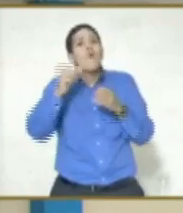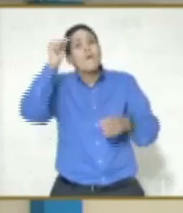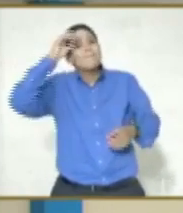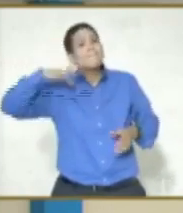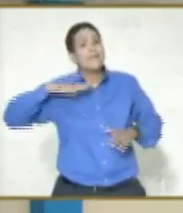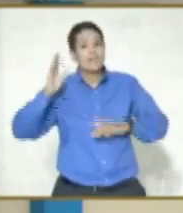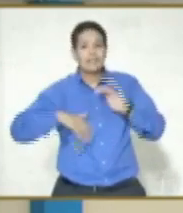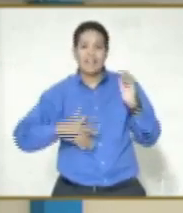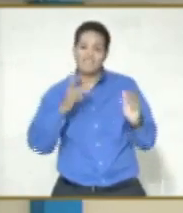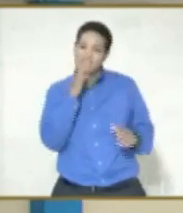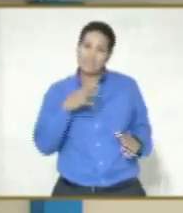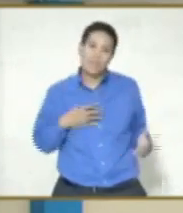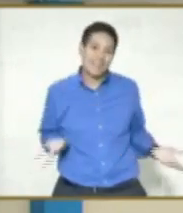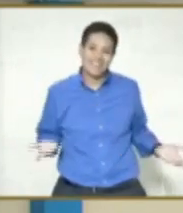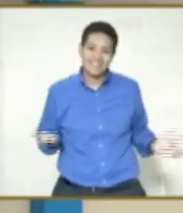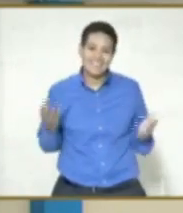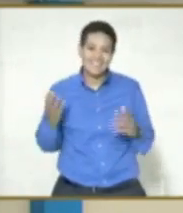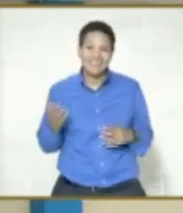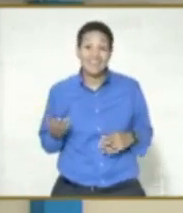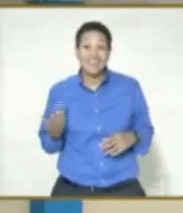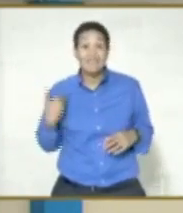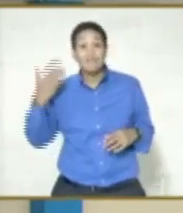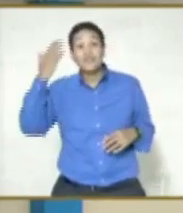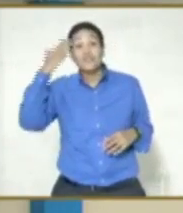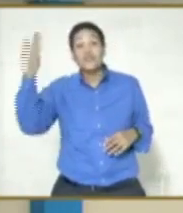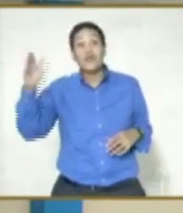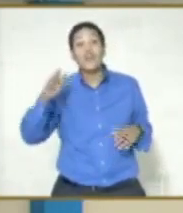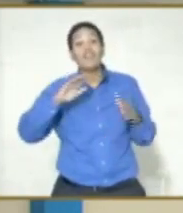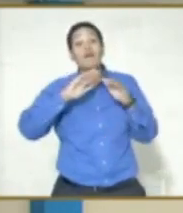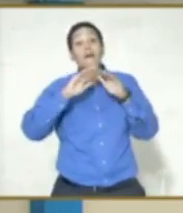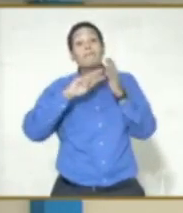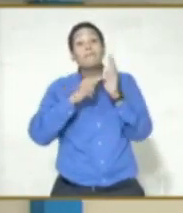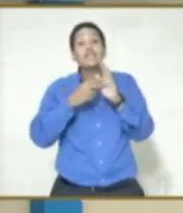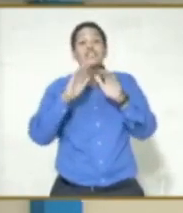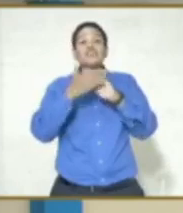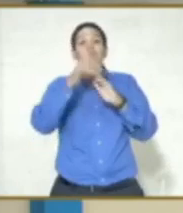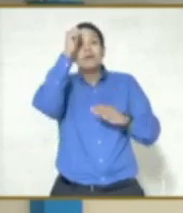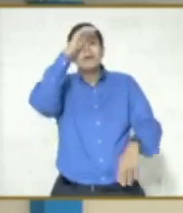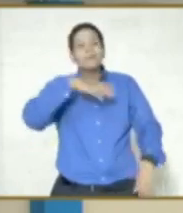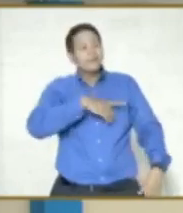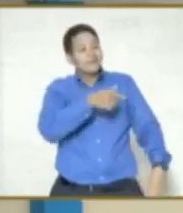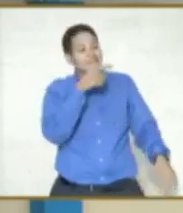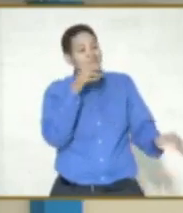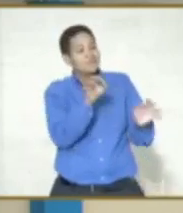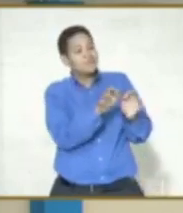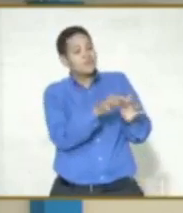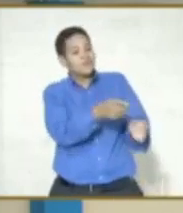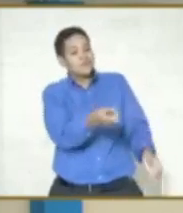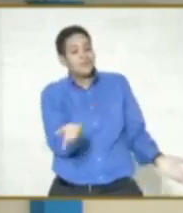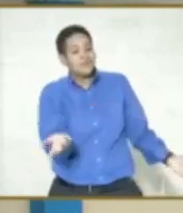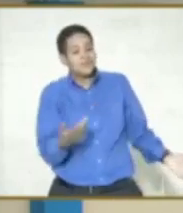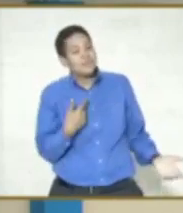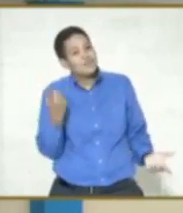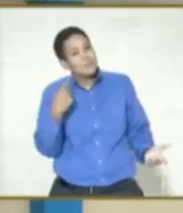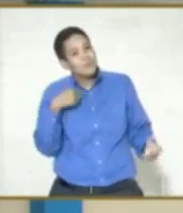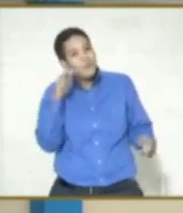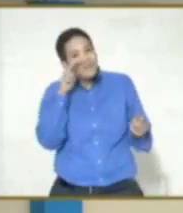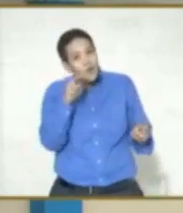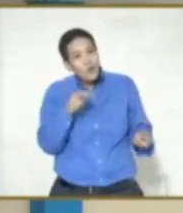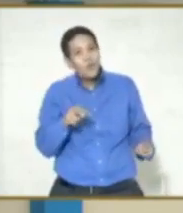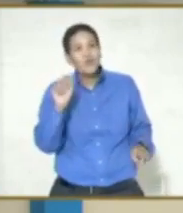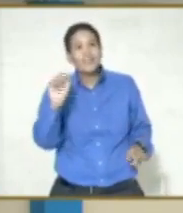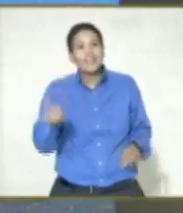female. Yes. I don't know if this means that Jamaican men are worthless, but it's something worth looking into. But